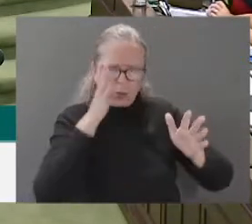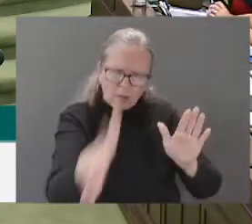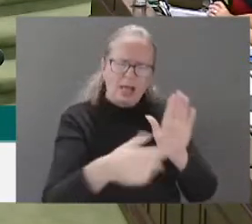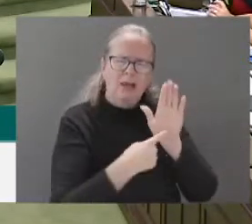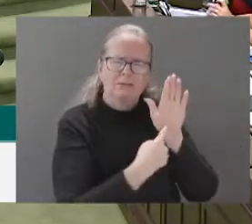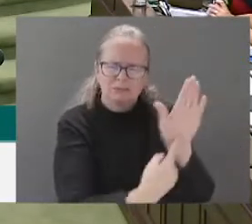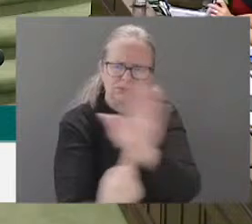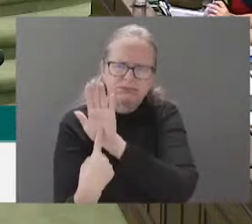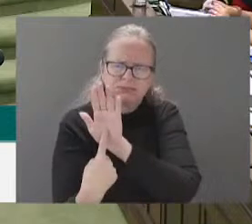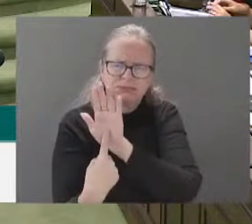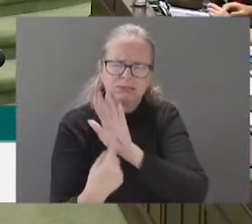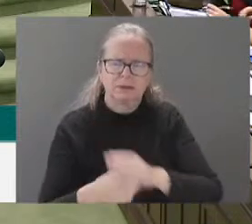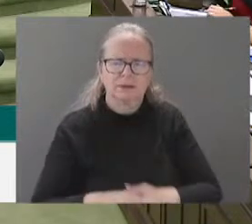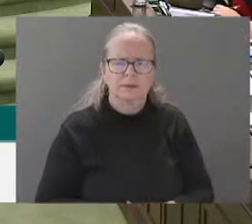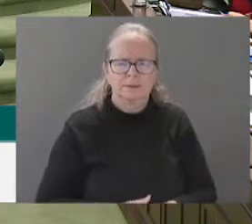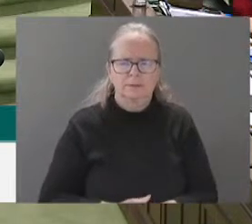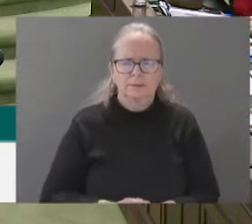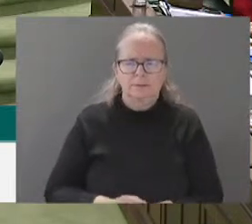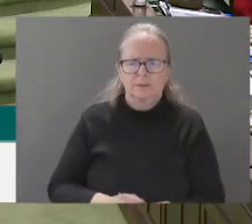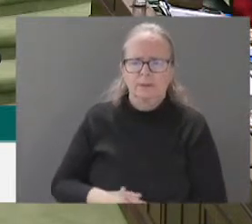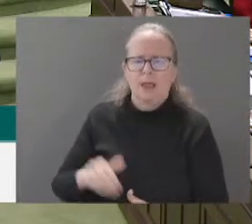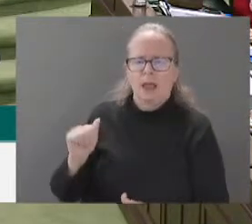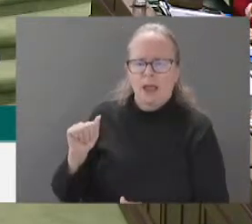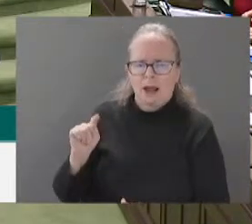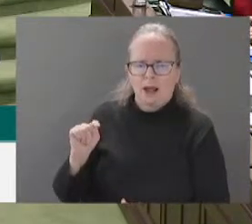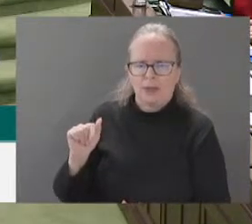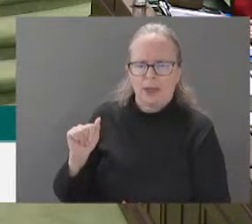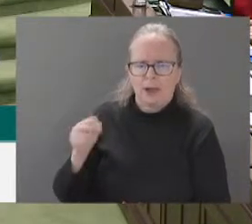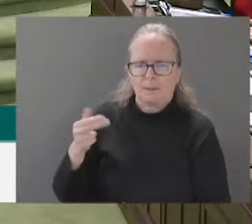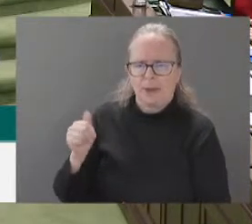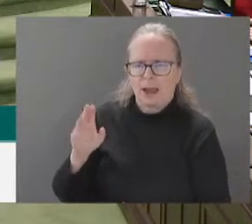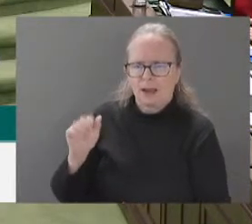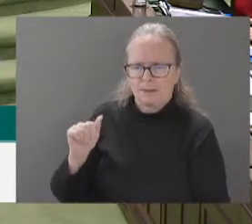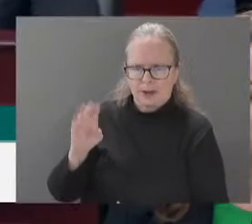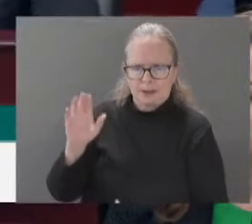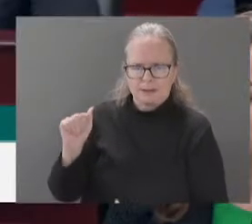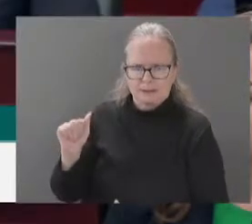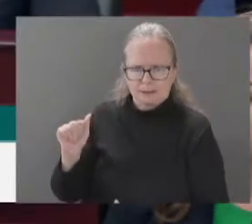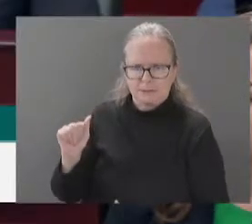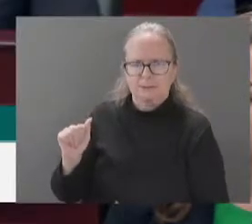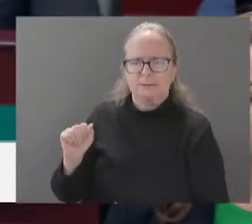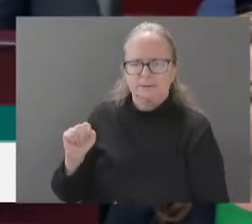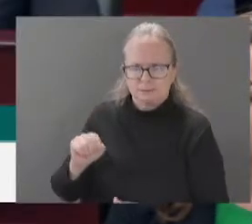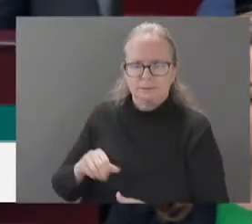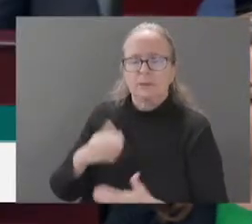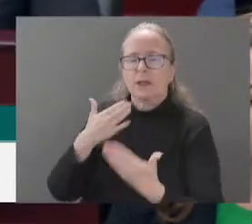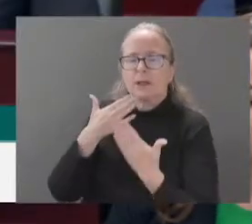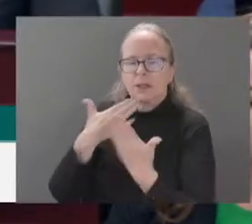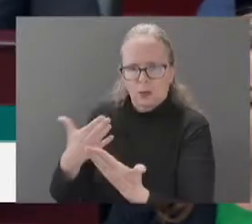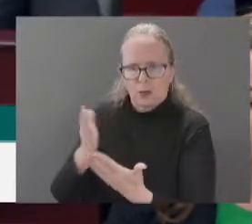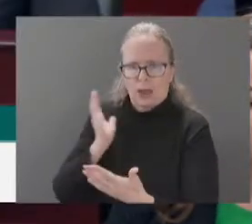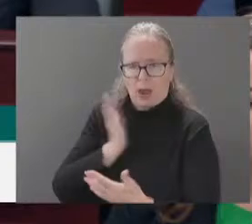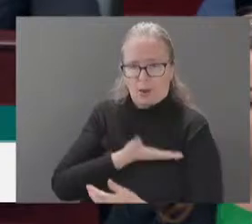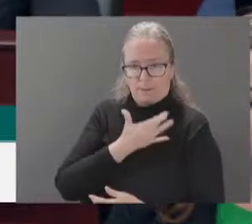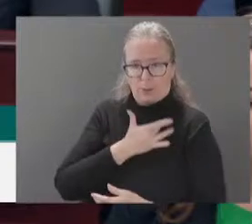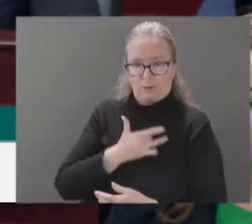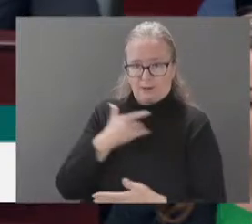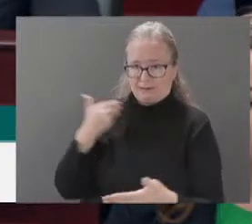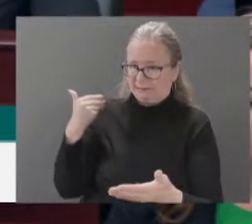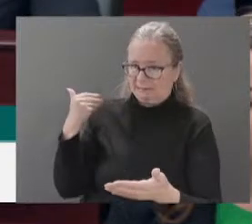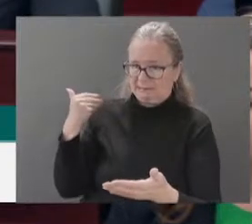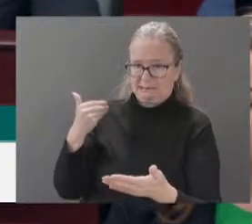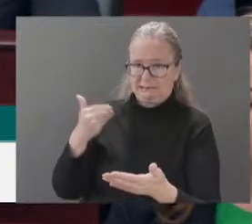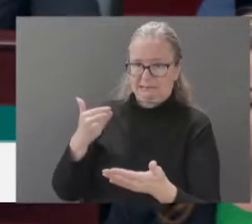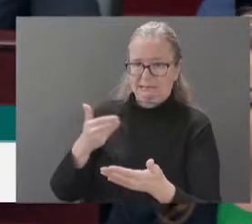Westlock thank you Mr Speaker our province is potentially facing a drought season unlike many seen before with several years